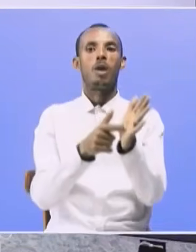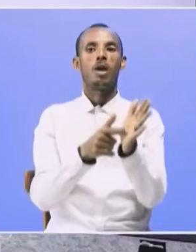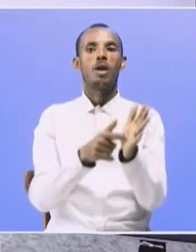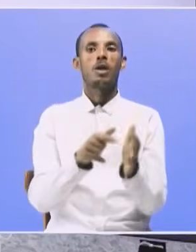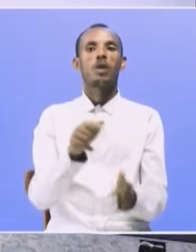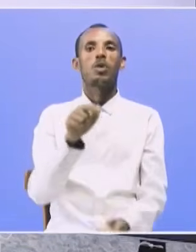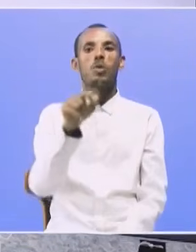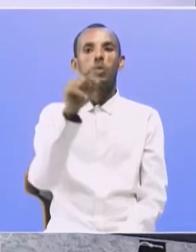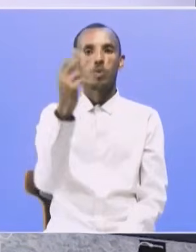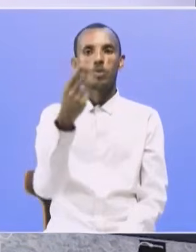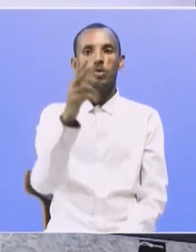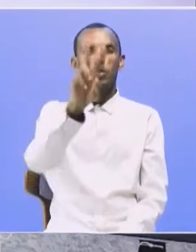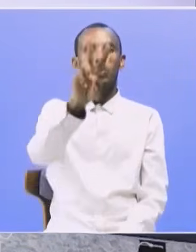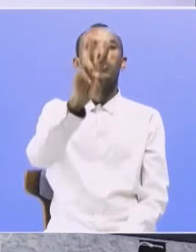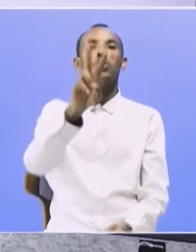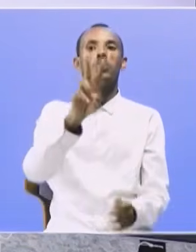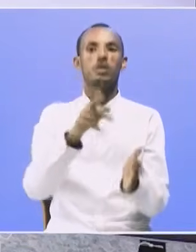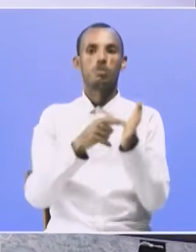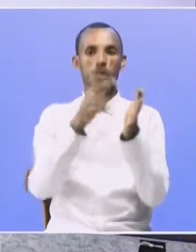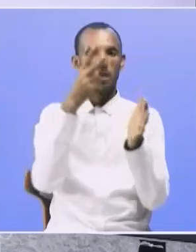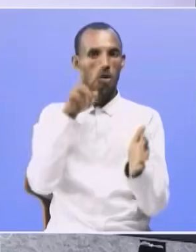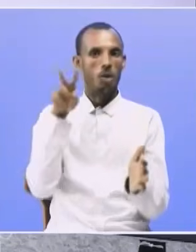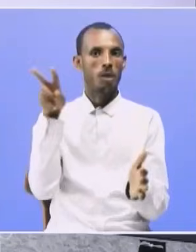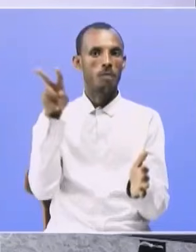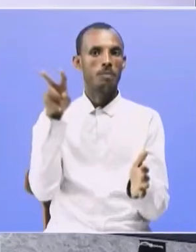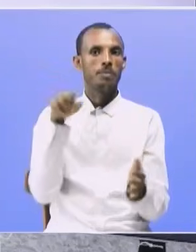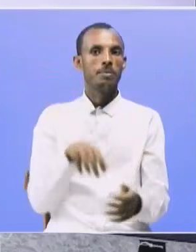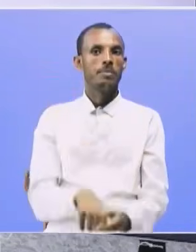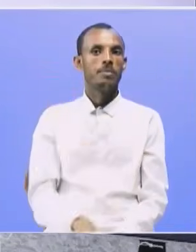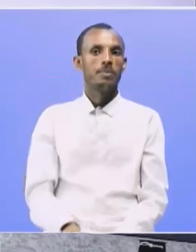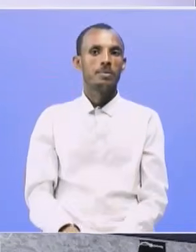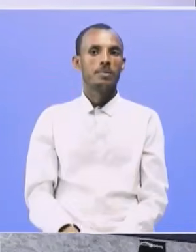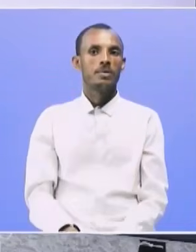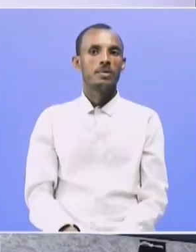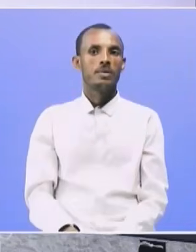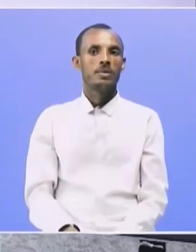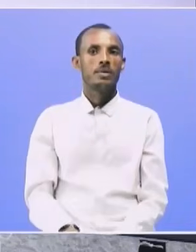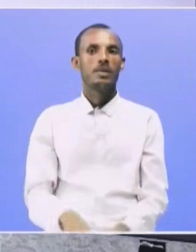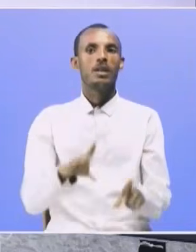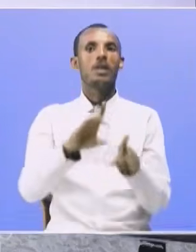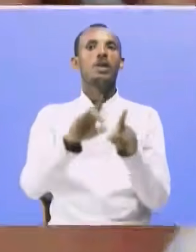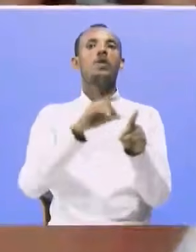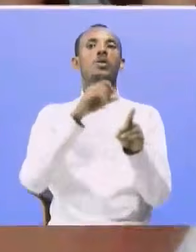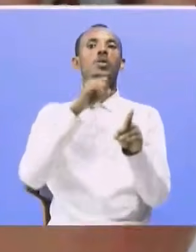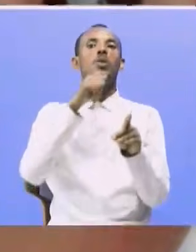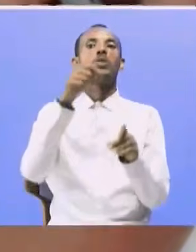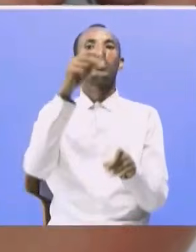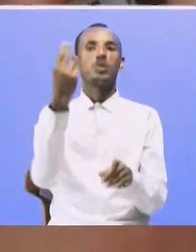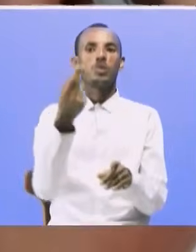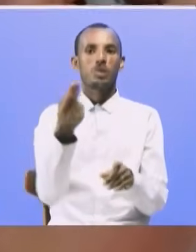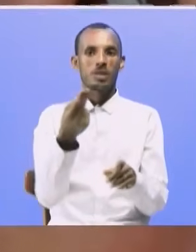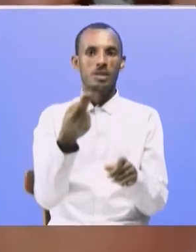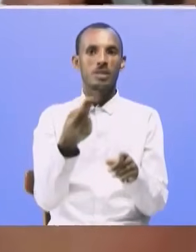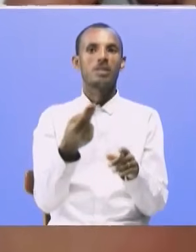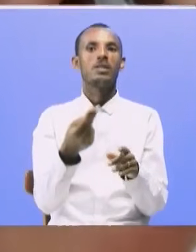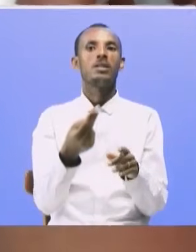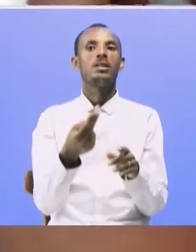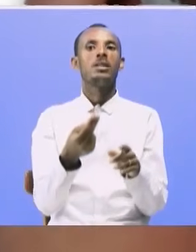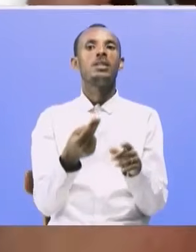this symbol or this one. Don't use the symbols together like